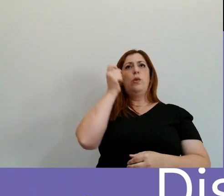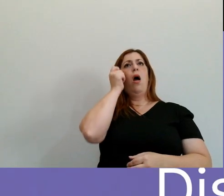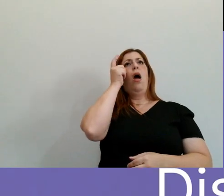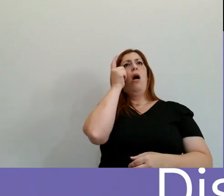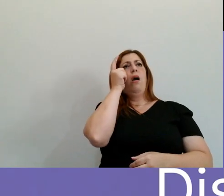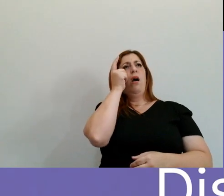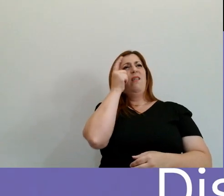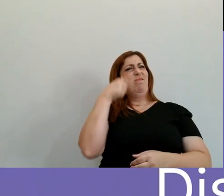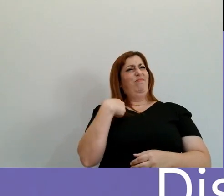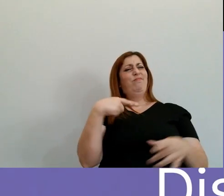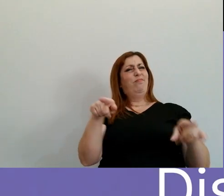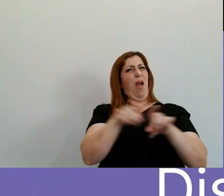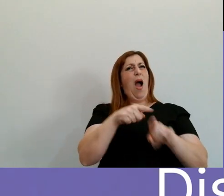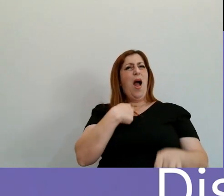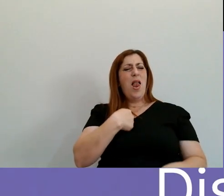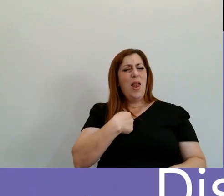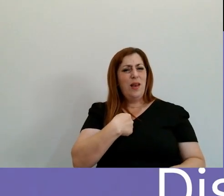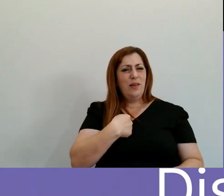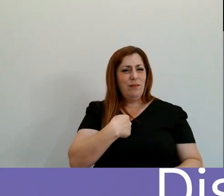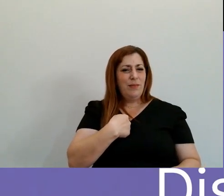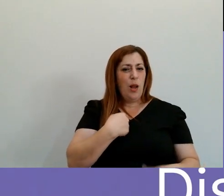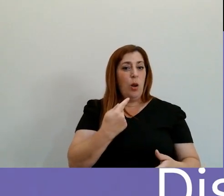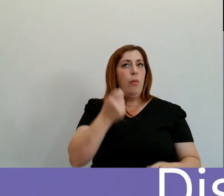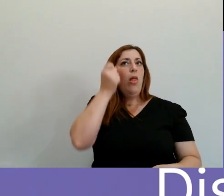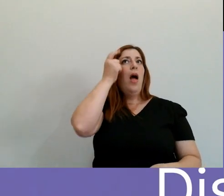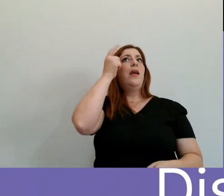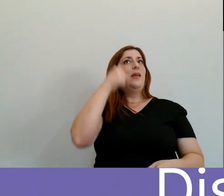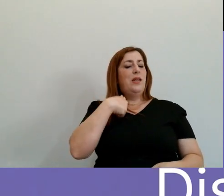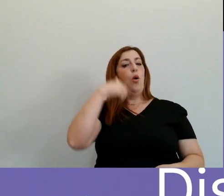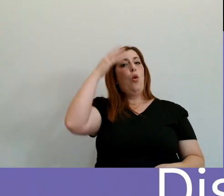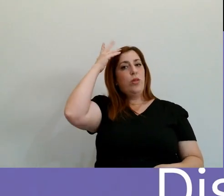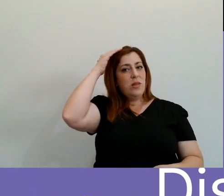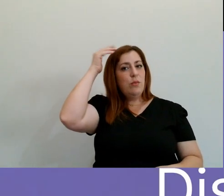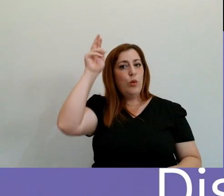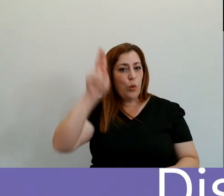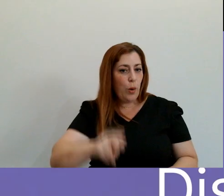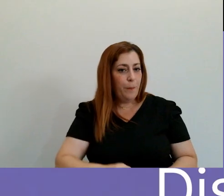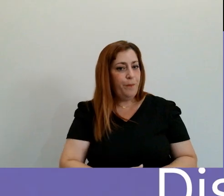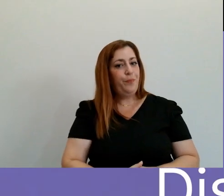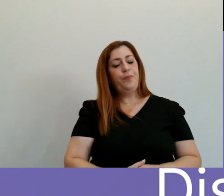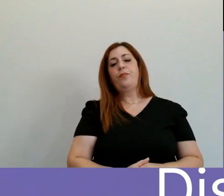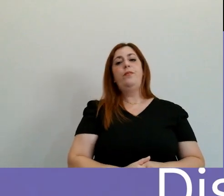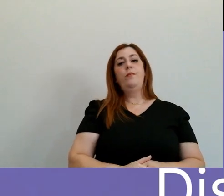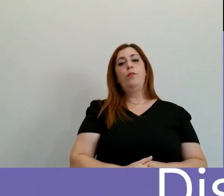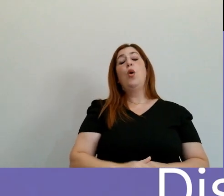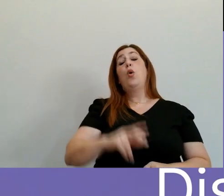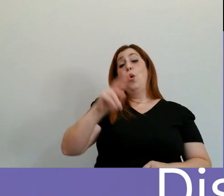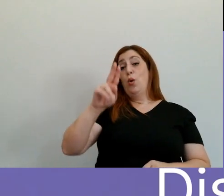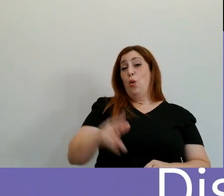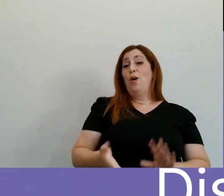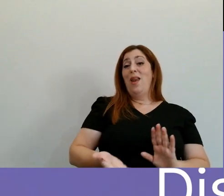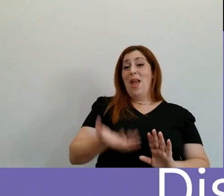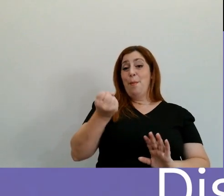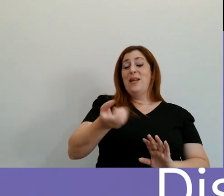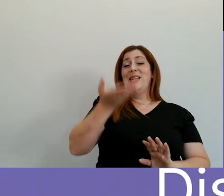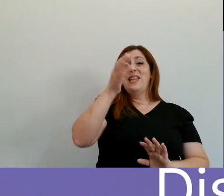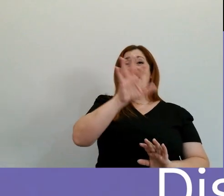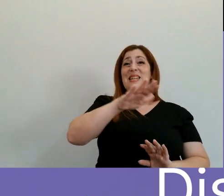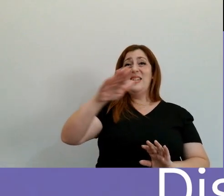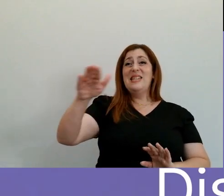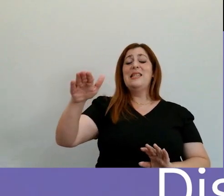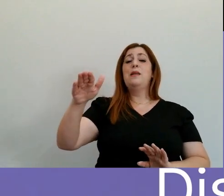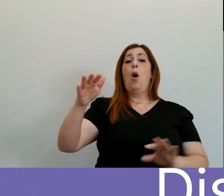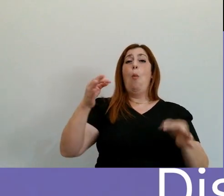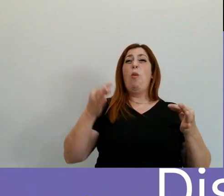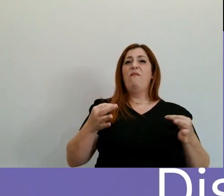So with the sharing of information, updated tools, and updated training and awareness from the